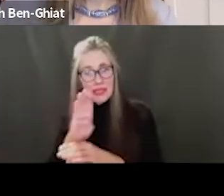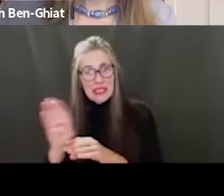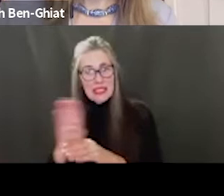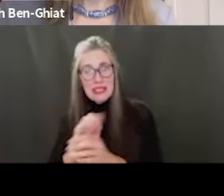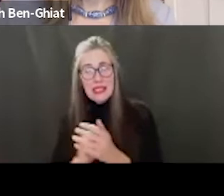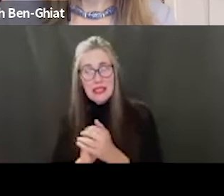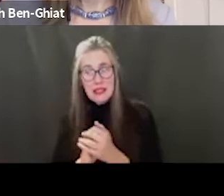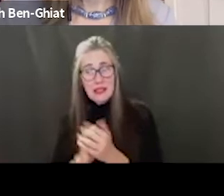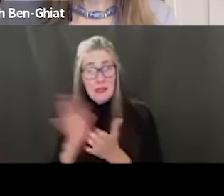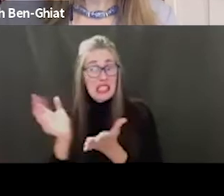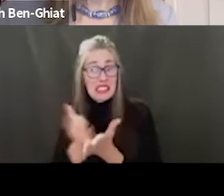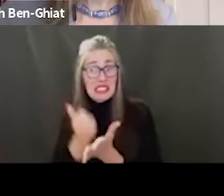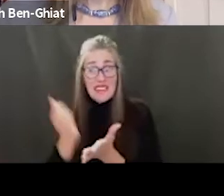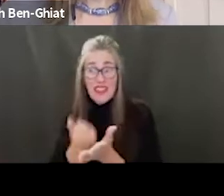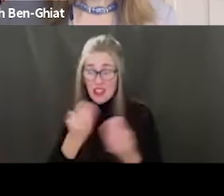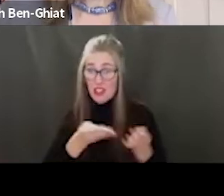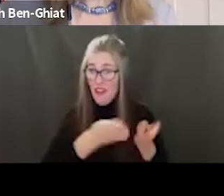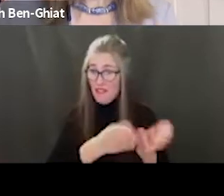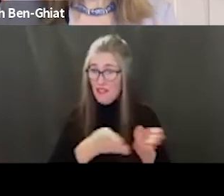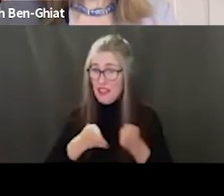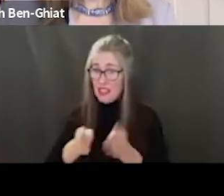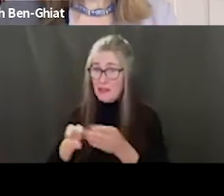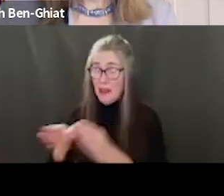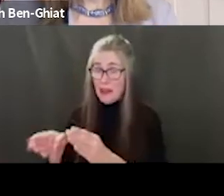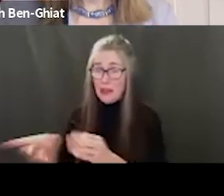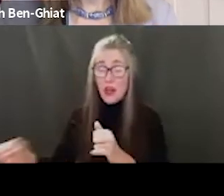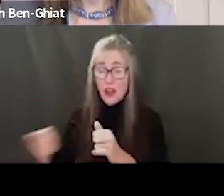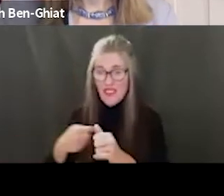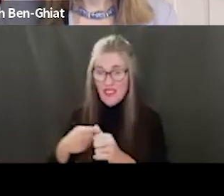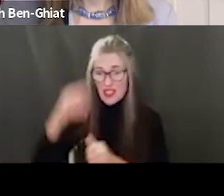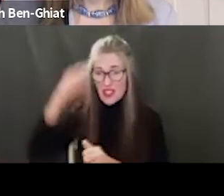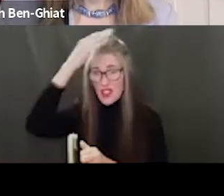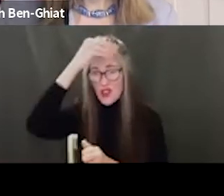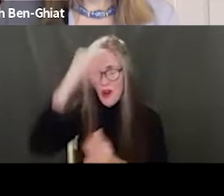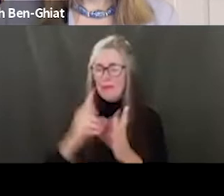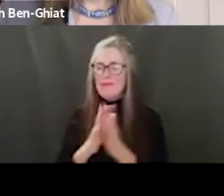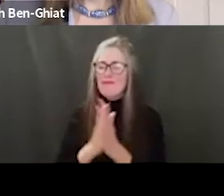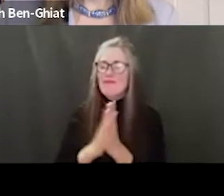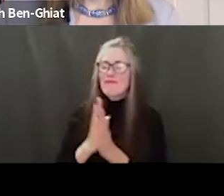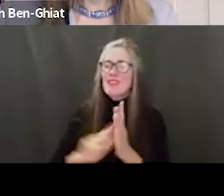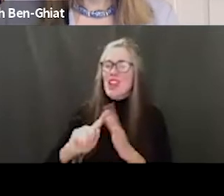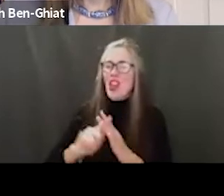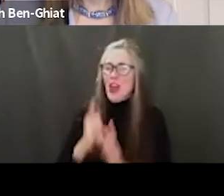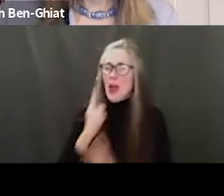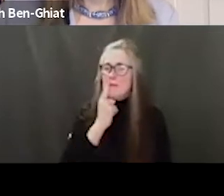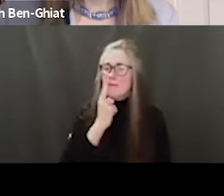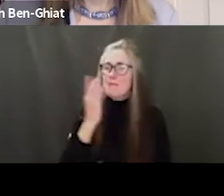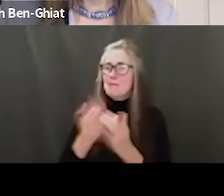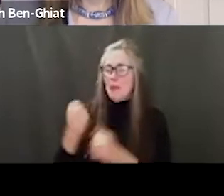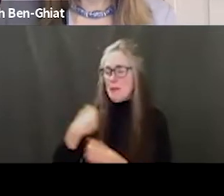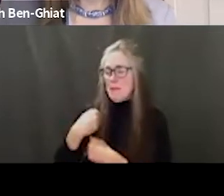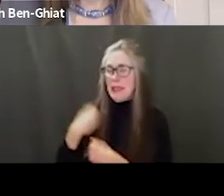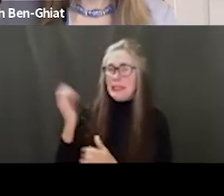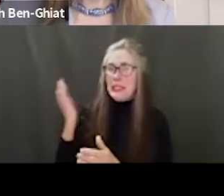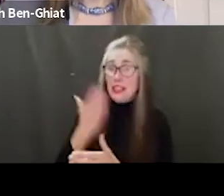uses these methods. So first, Trump was exploring the idea of a military intervention with the